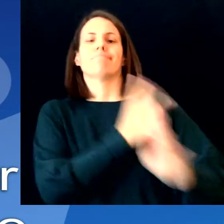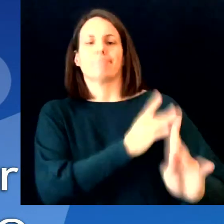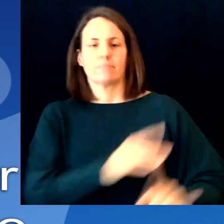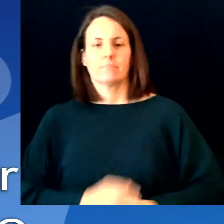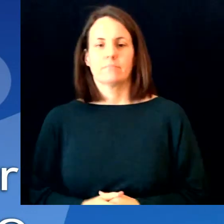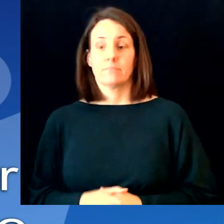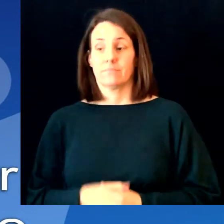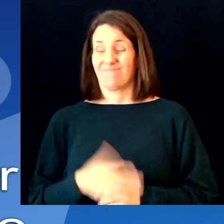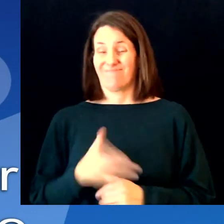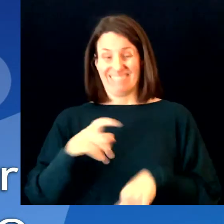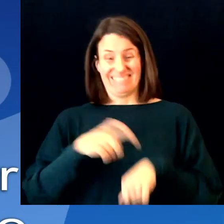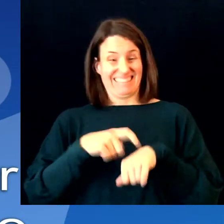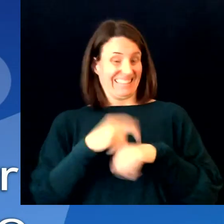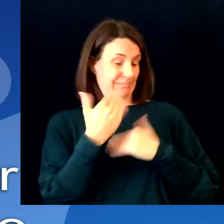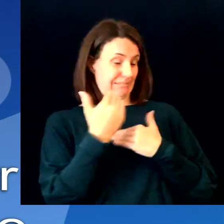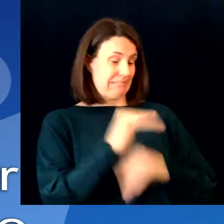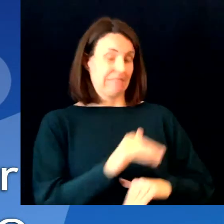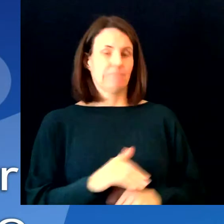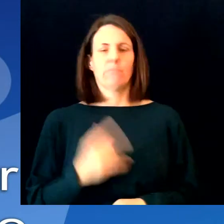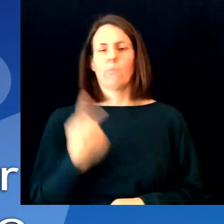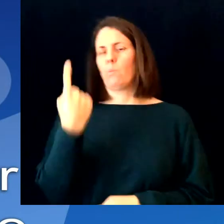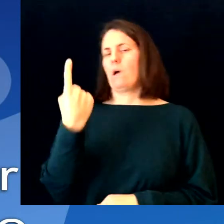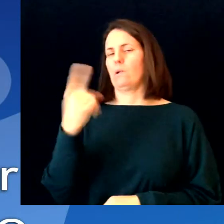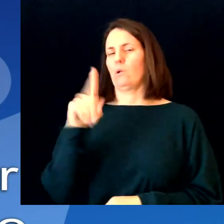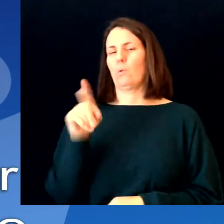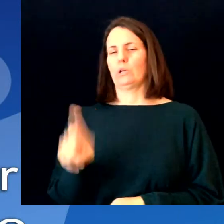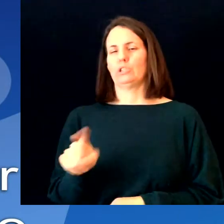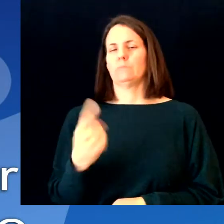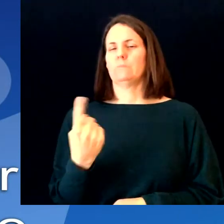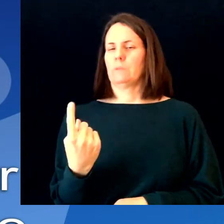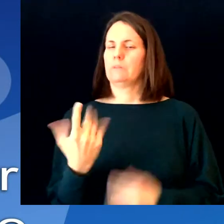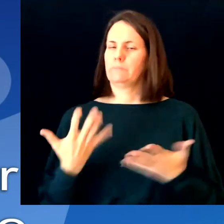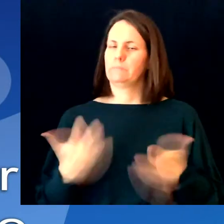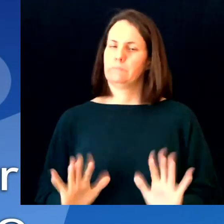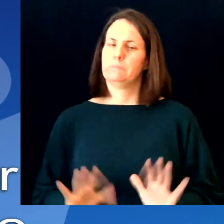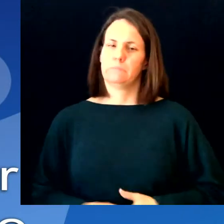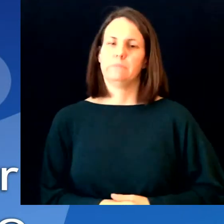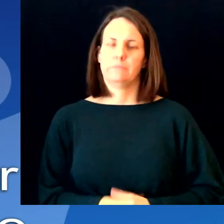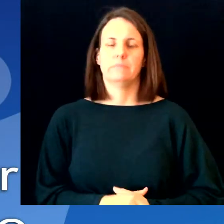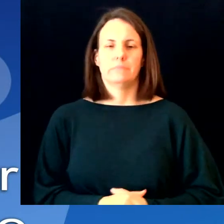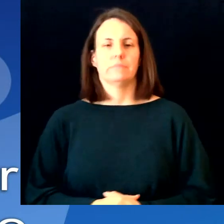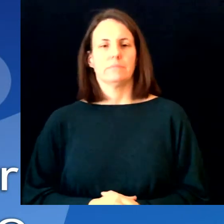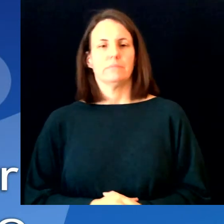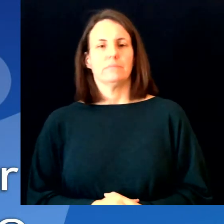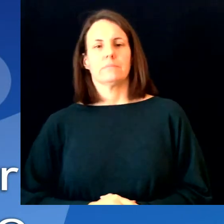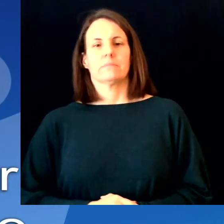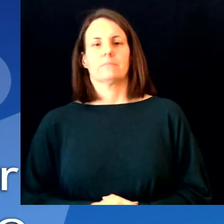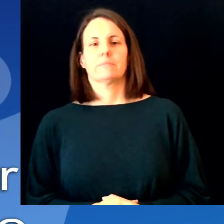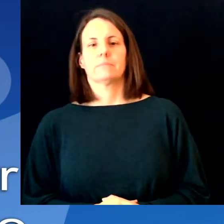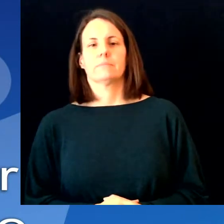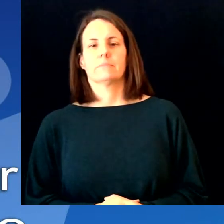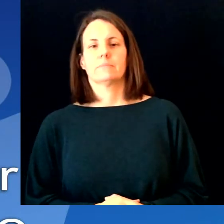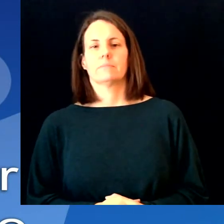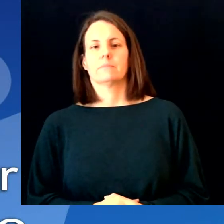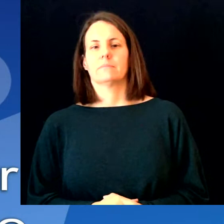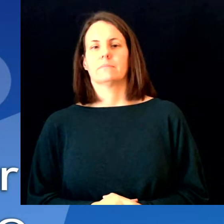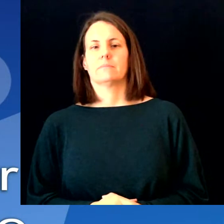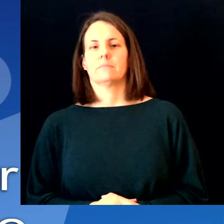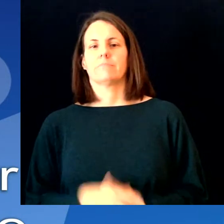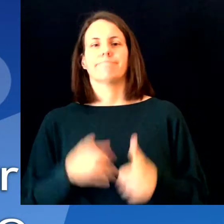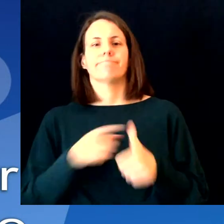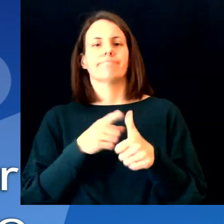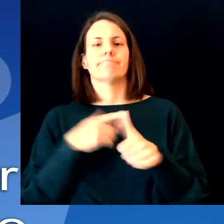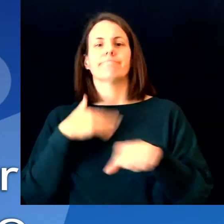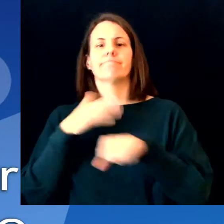ask you to please limit yourself to one question. And we'll begin this afternoon with Alex Moe from wisbusiness.com. Alex?